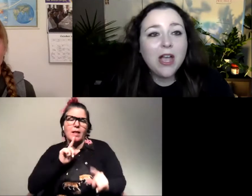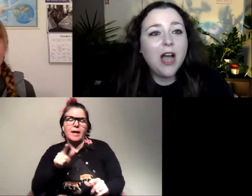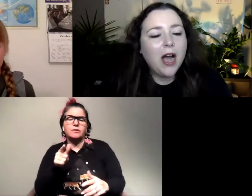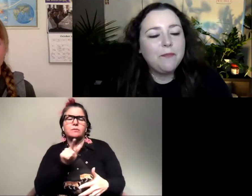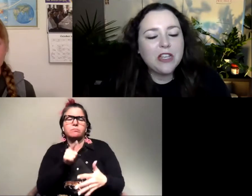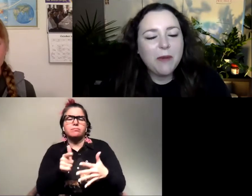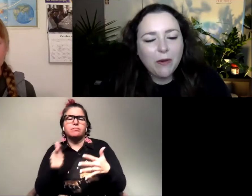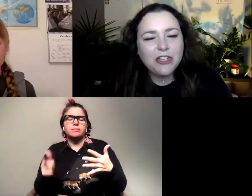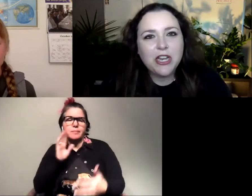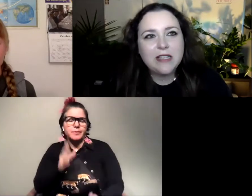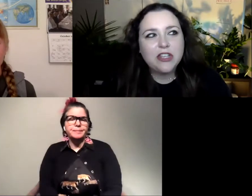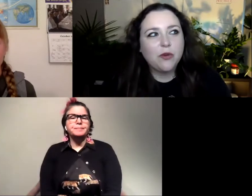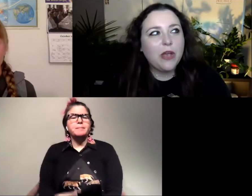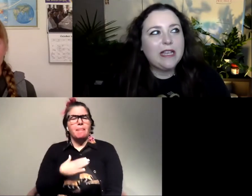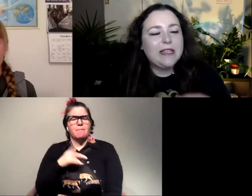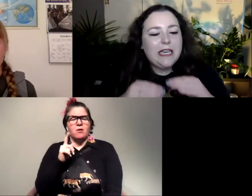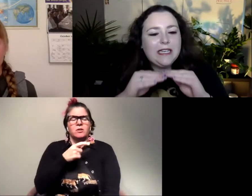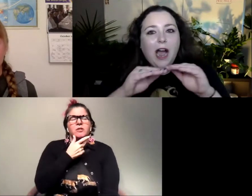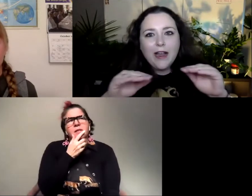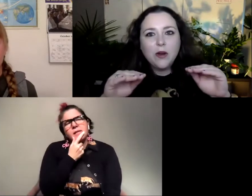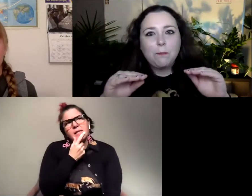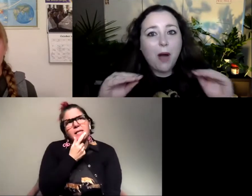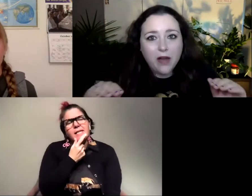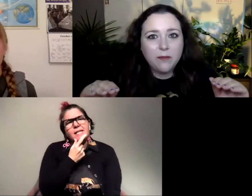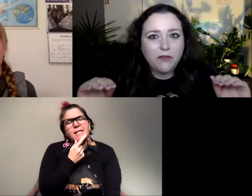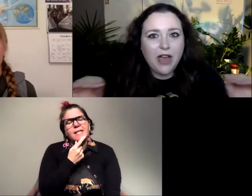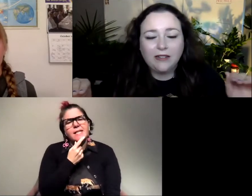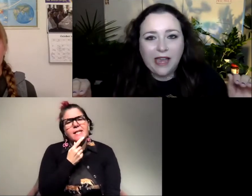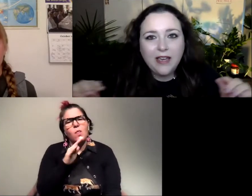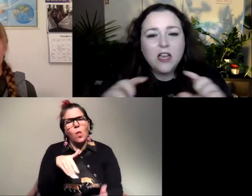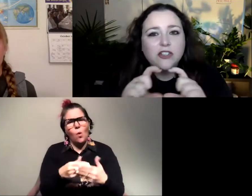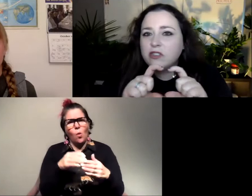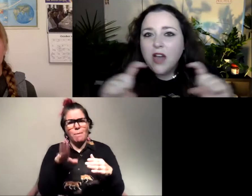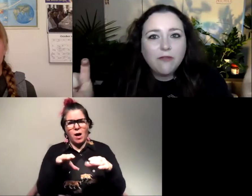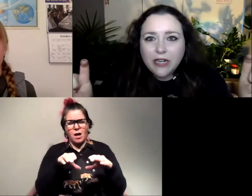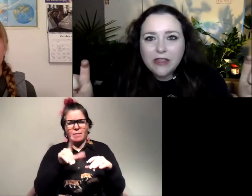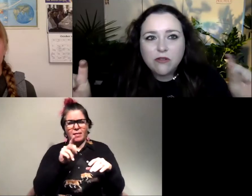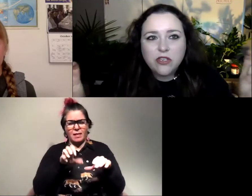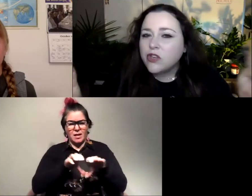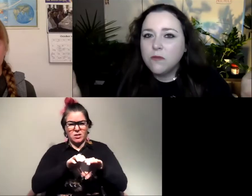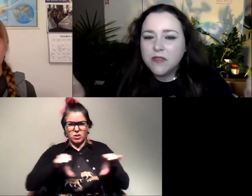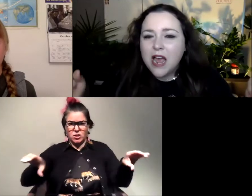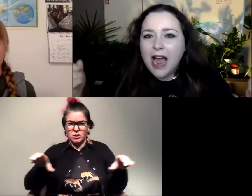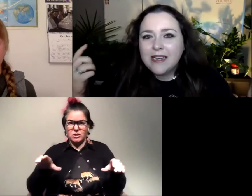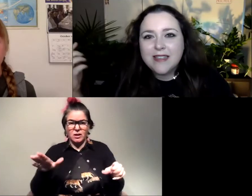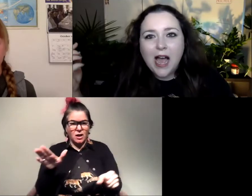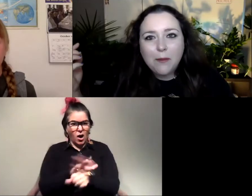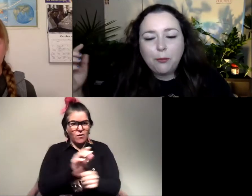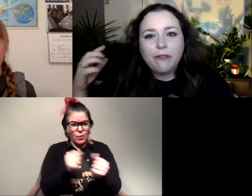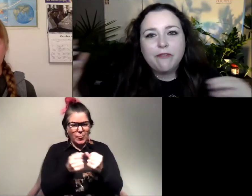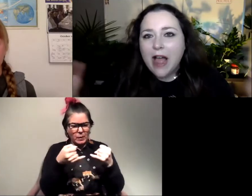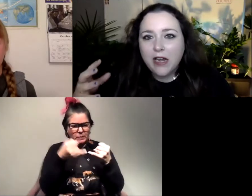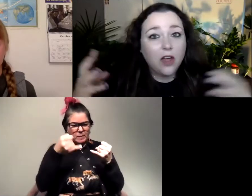in. So my question is, so is the entire bottom of that lake just covered in those tubes? And does